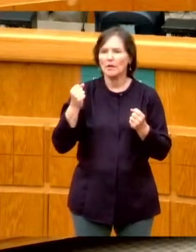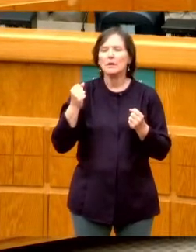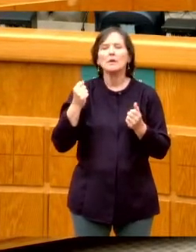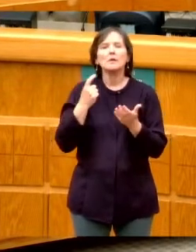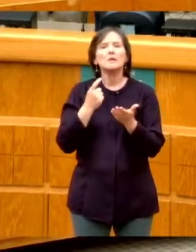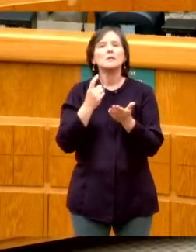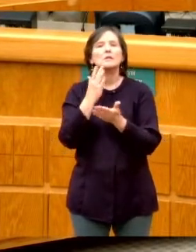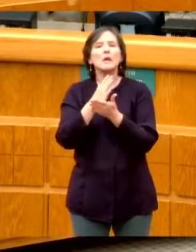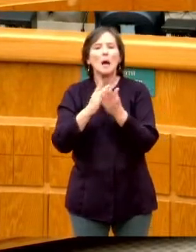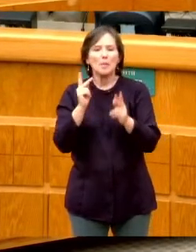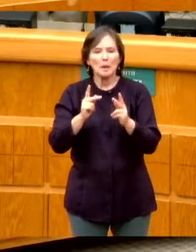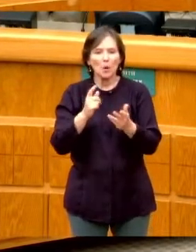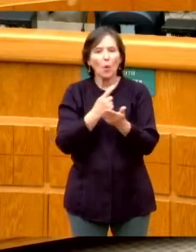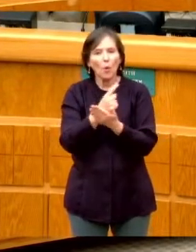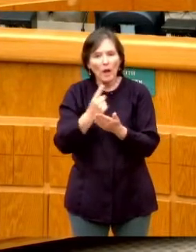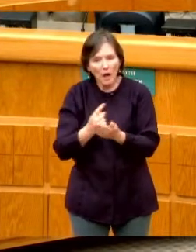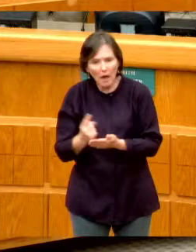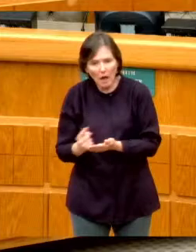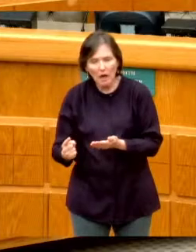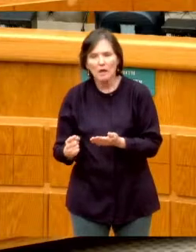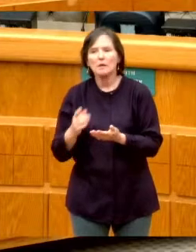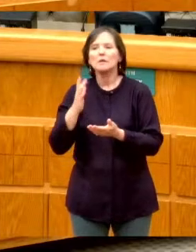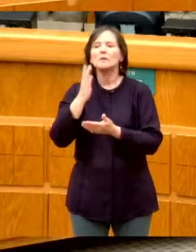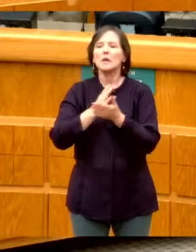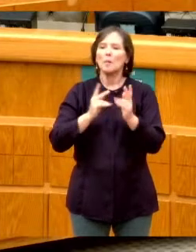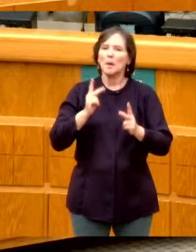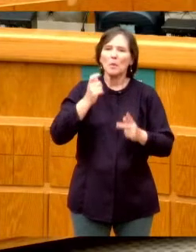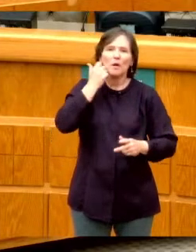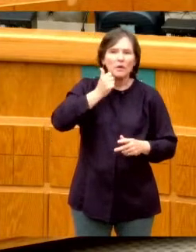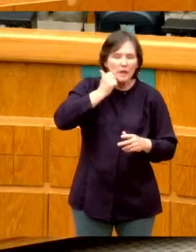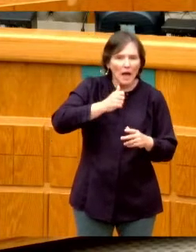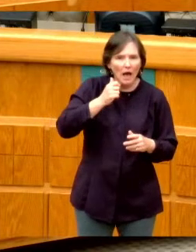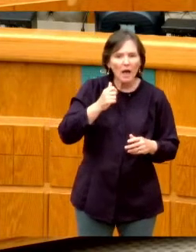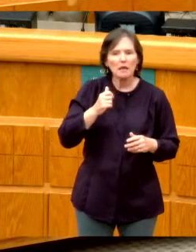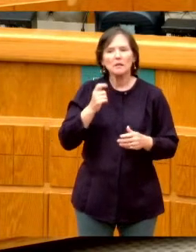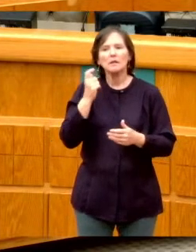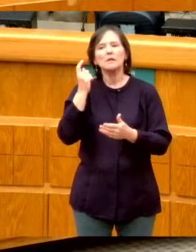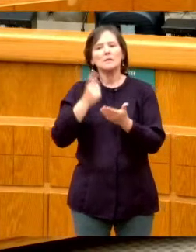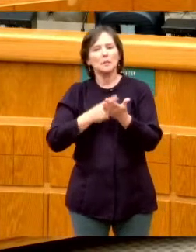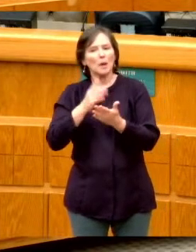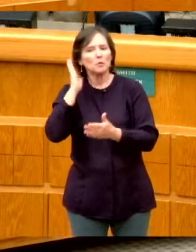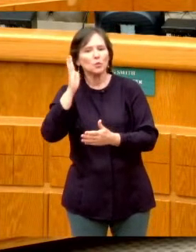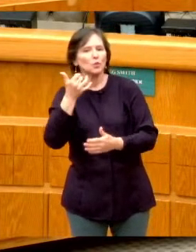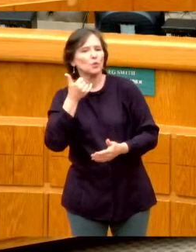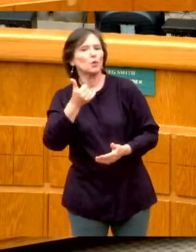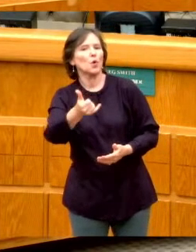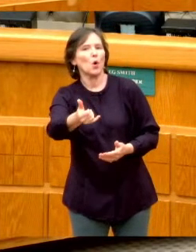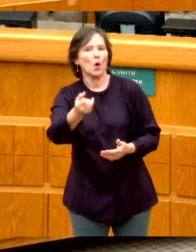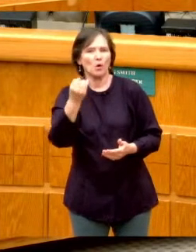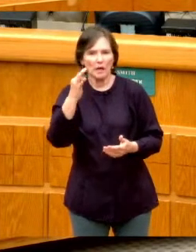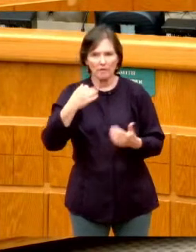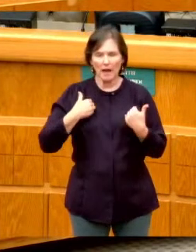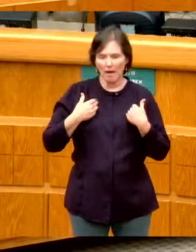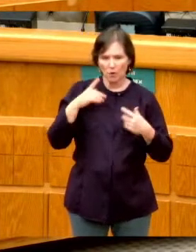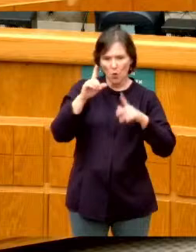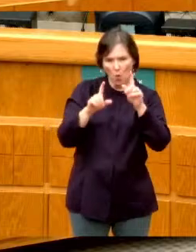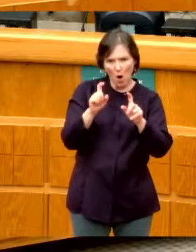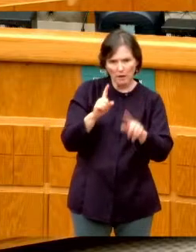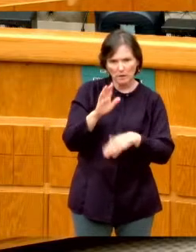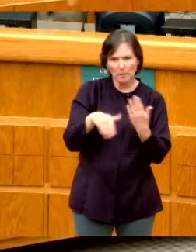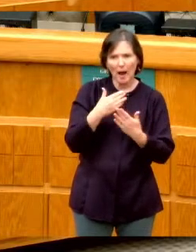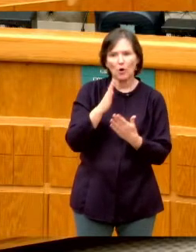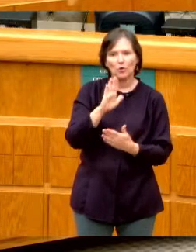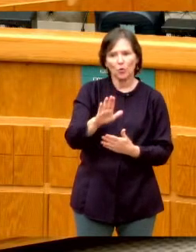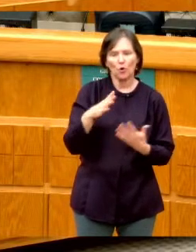daily, depending on how you're doing. Sometimes they even pick up the phone and call you. They have representatives working to try to get as